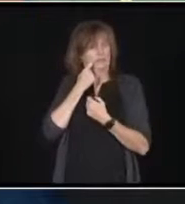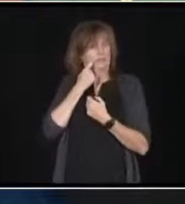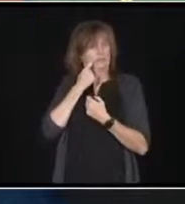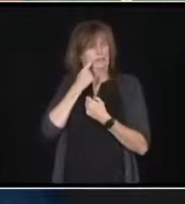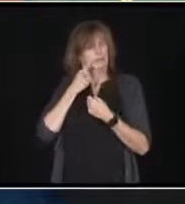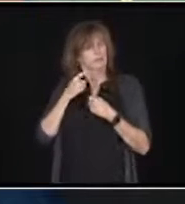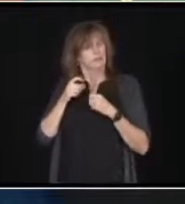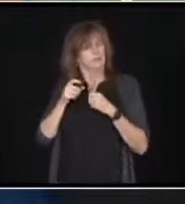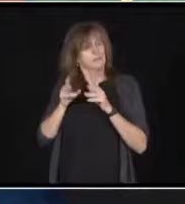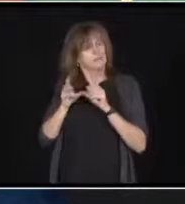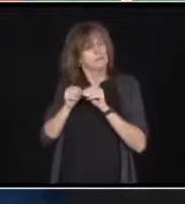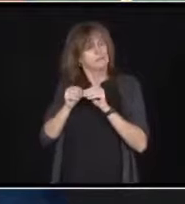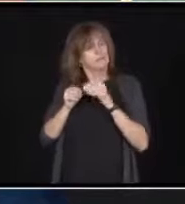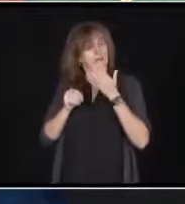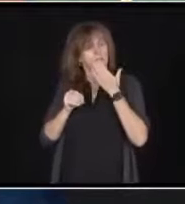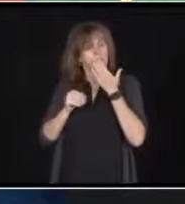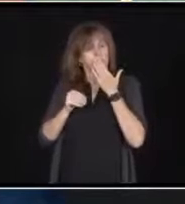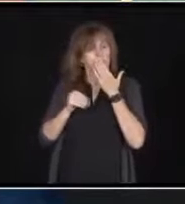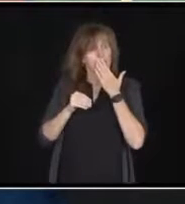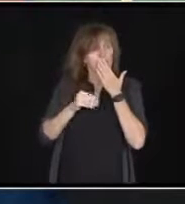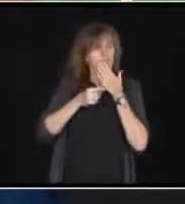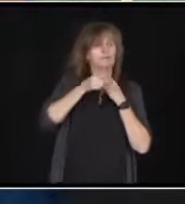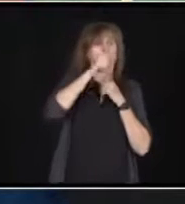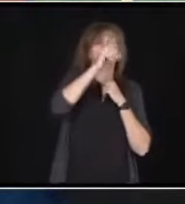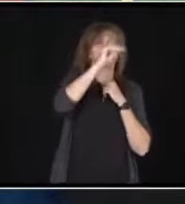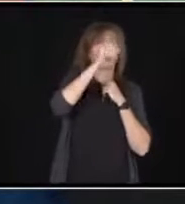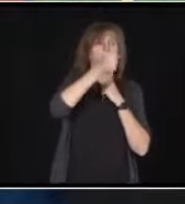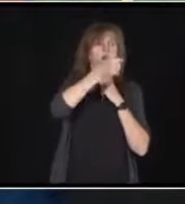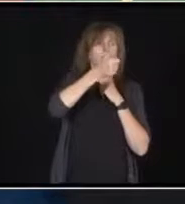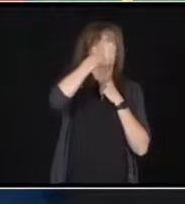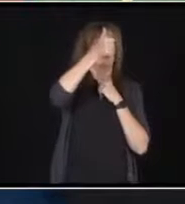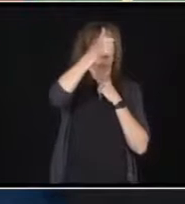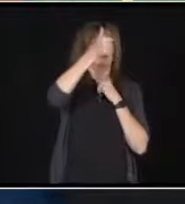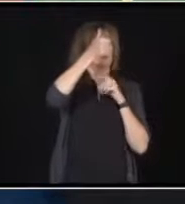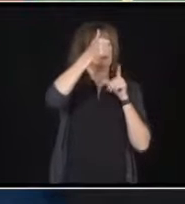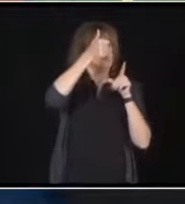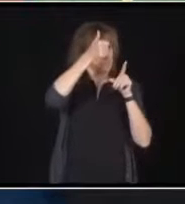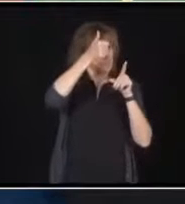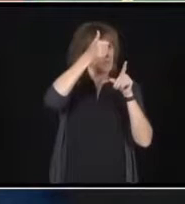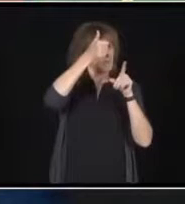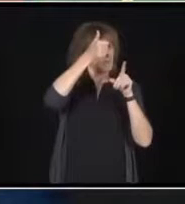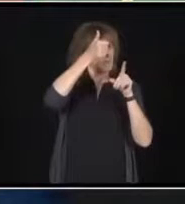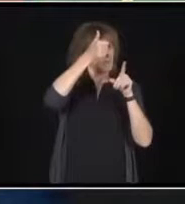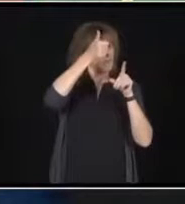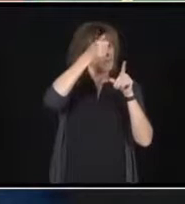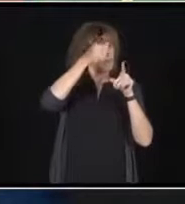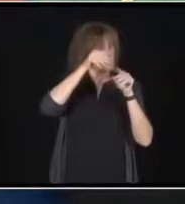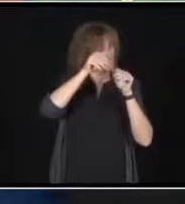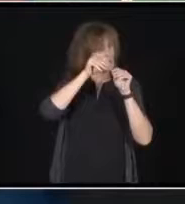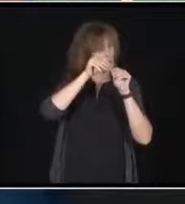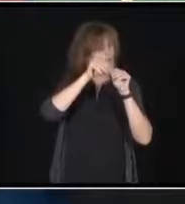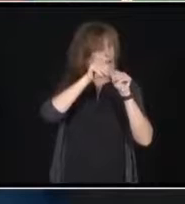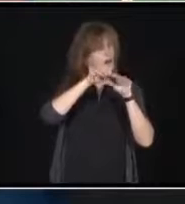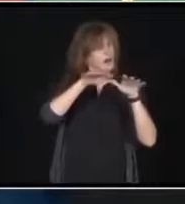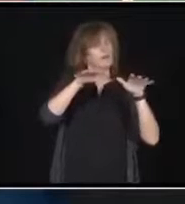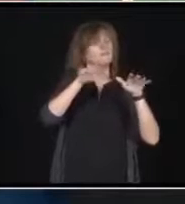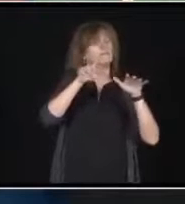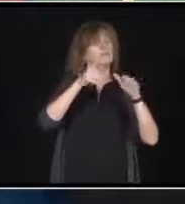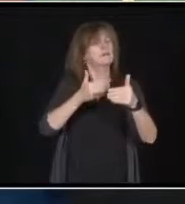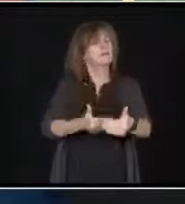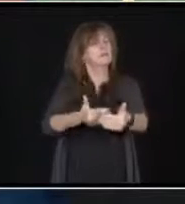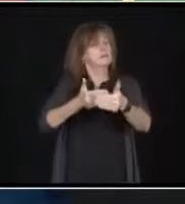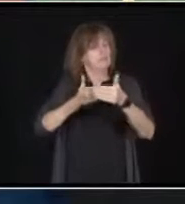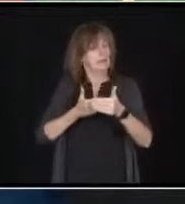out early. We were in better shape than the rest of the province. We came out of stage 2 early. Mm-hmm. And I personally think the weather